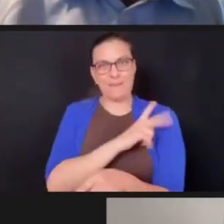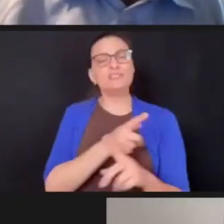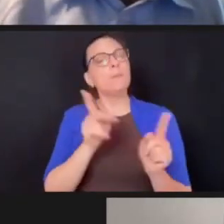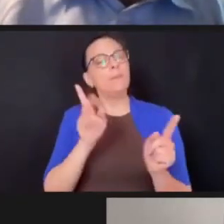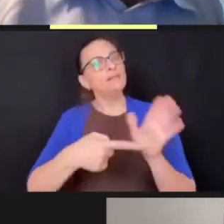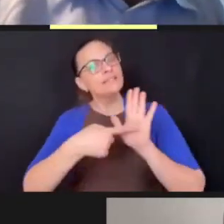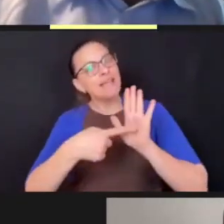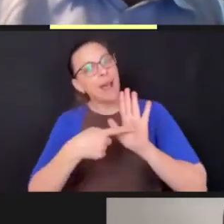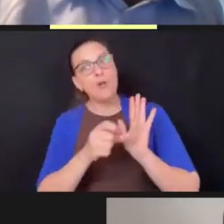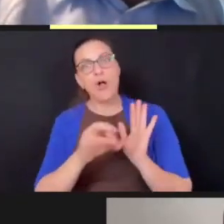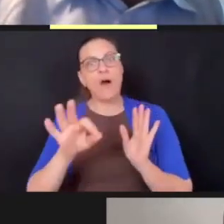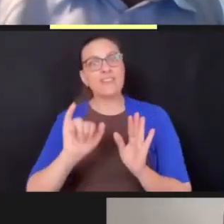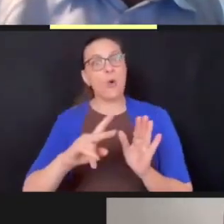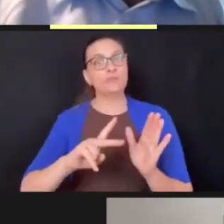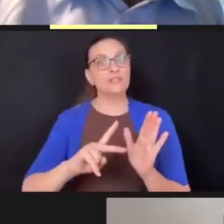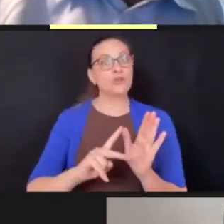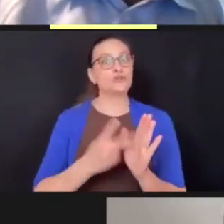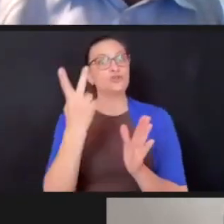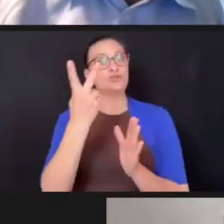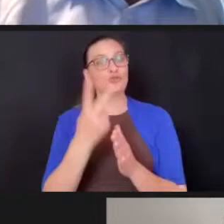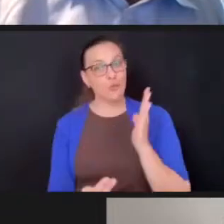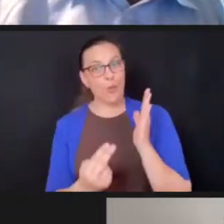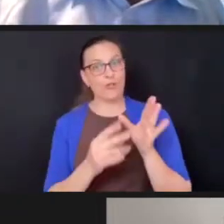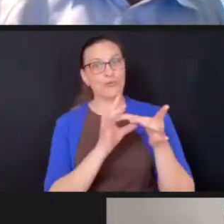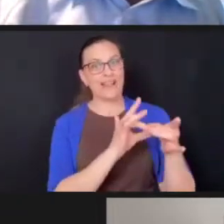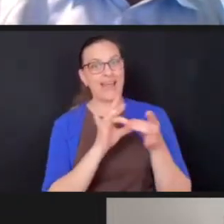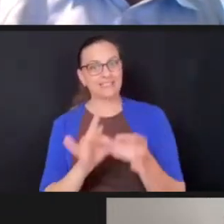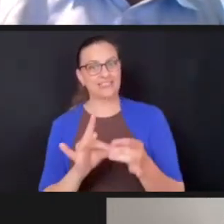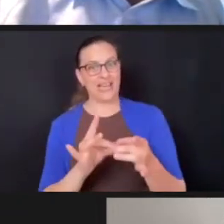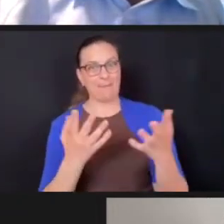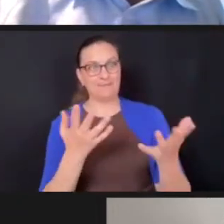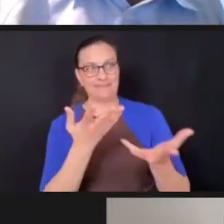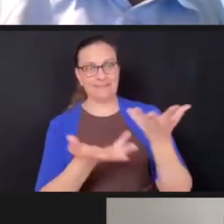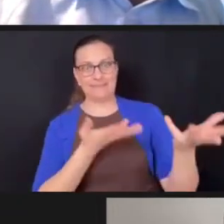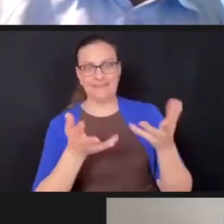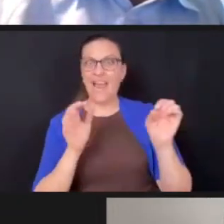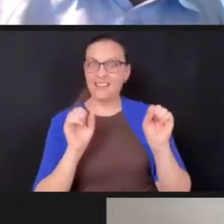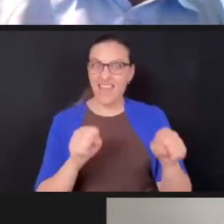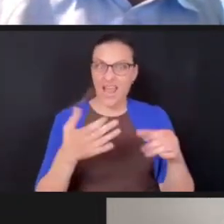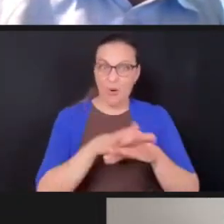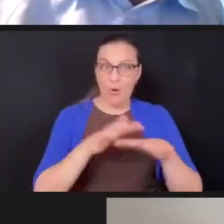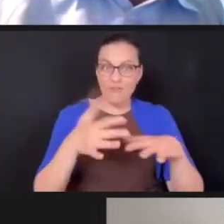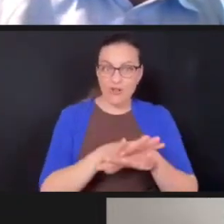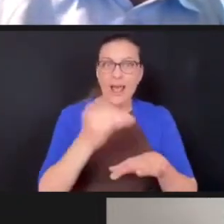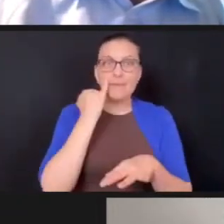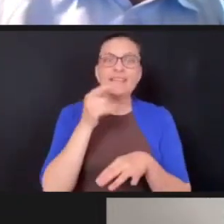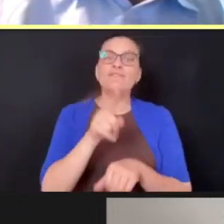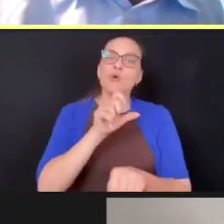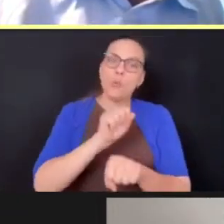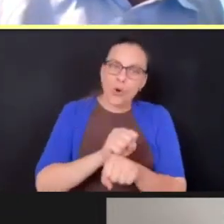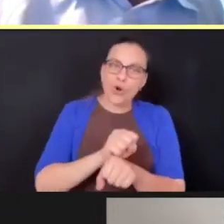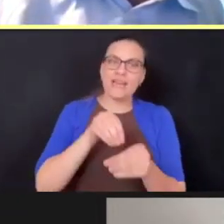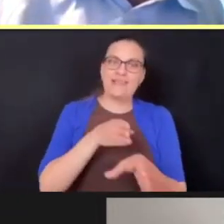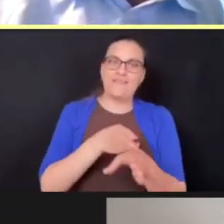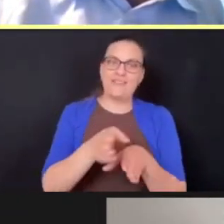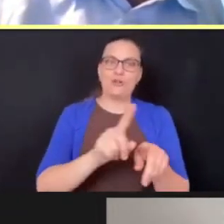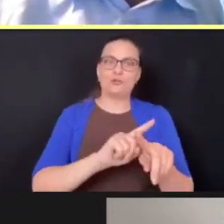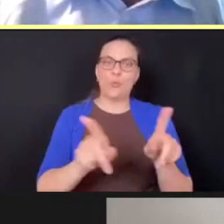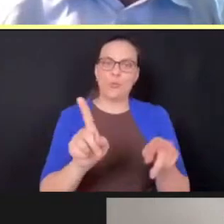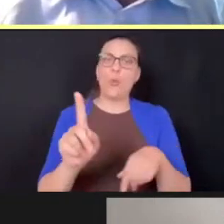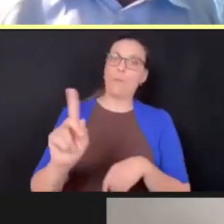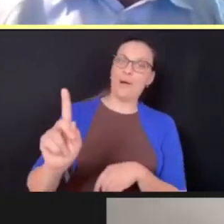relationships and overlap if you're in a field where you also need services. Yeah, it's a good, really good